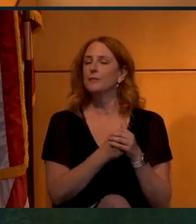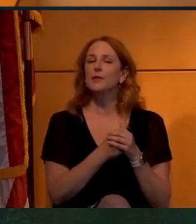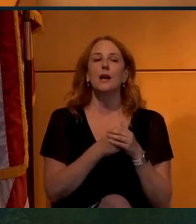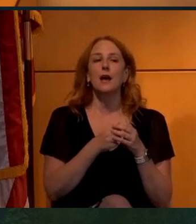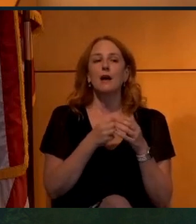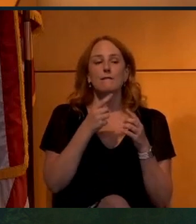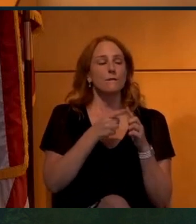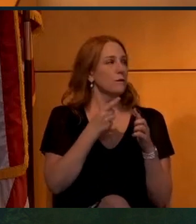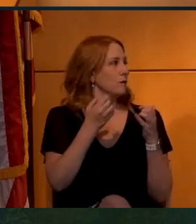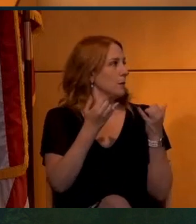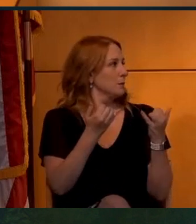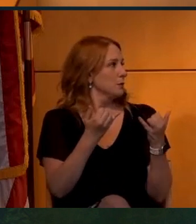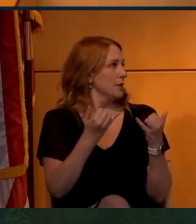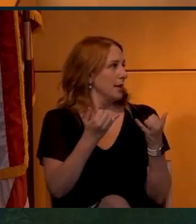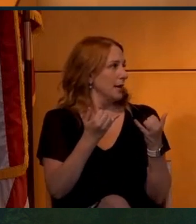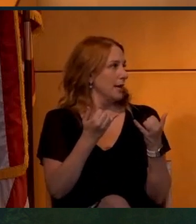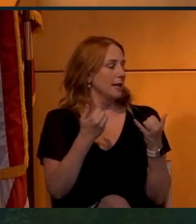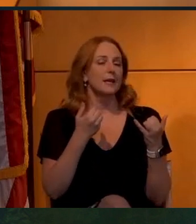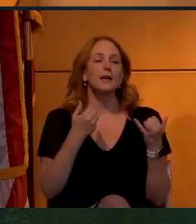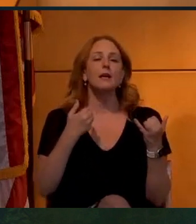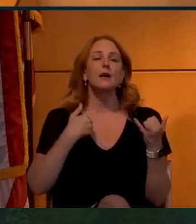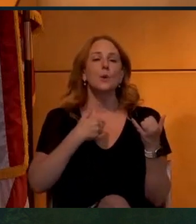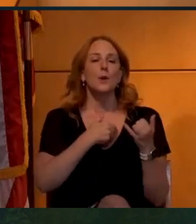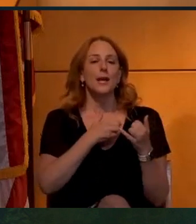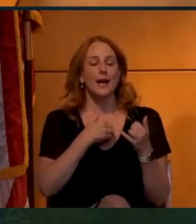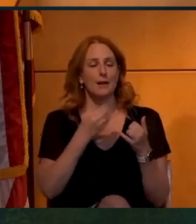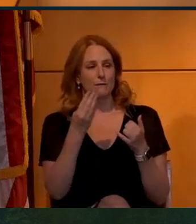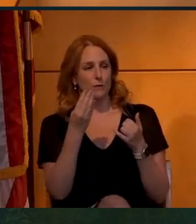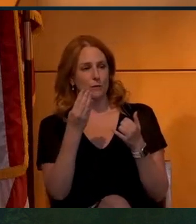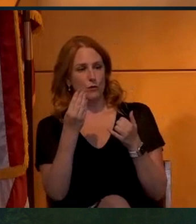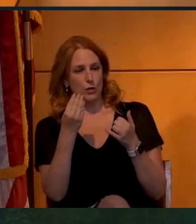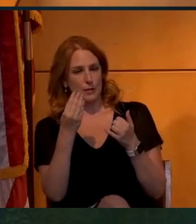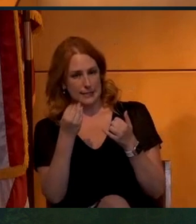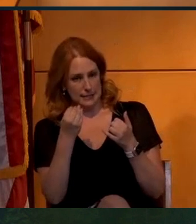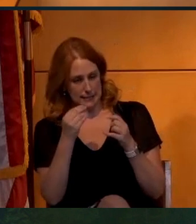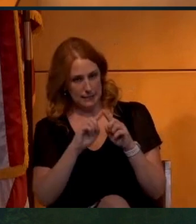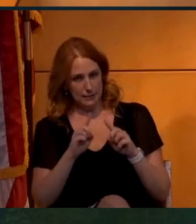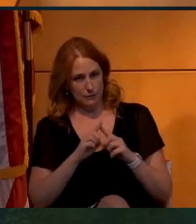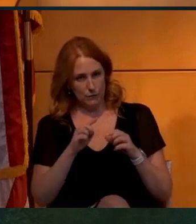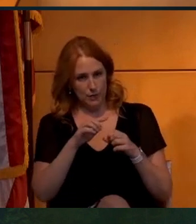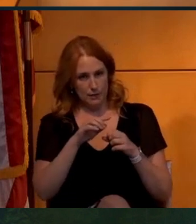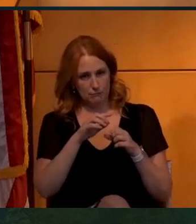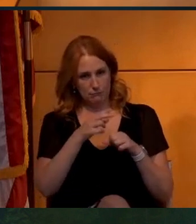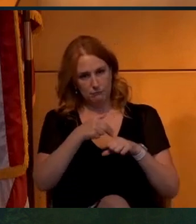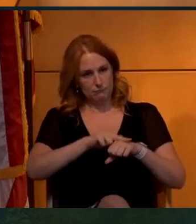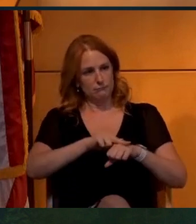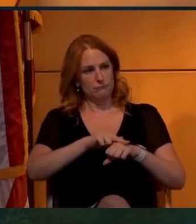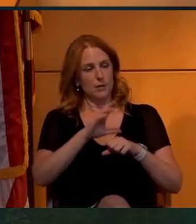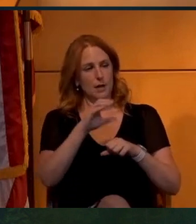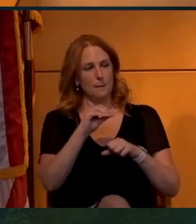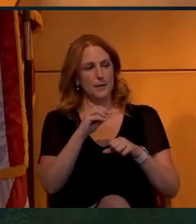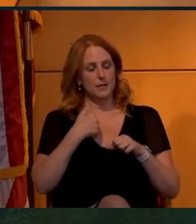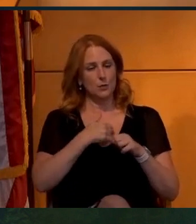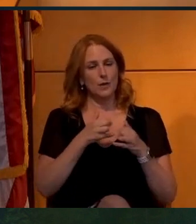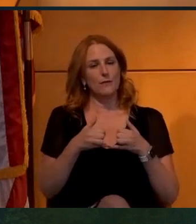today, we have 14 domestic companies that are eligible to bid to our task orders. And we've awarded